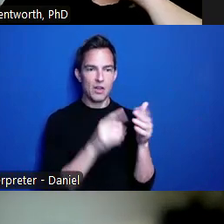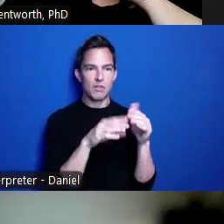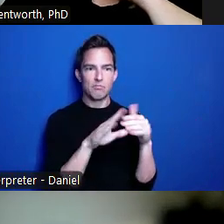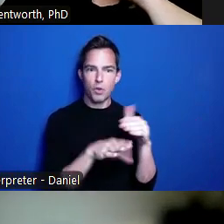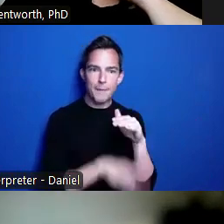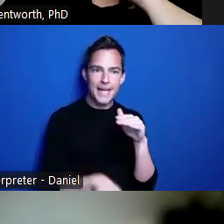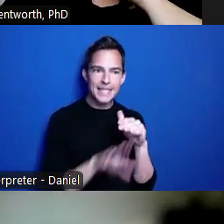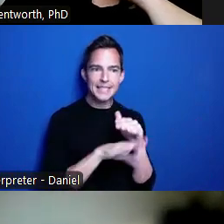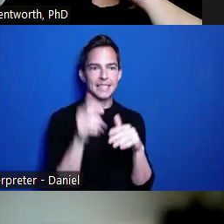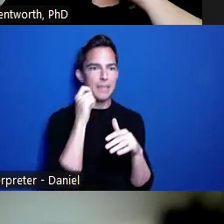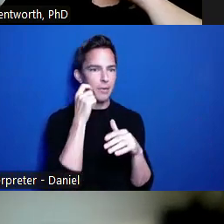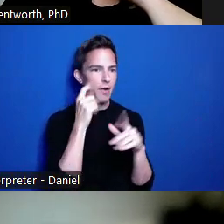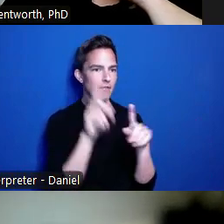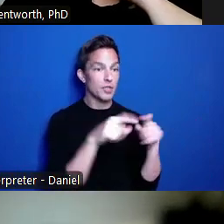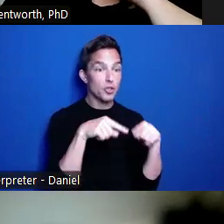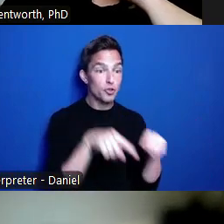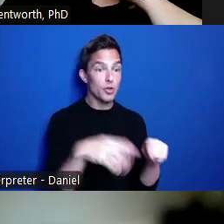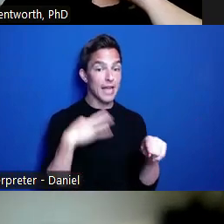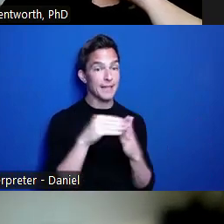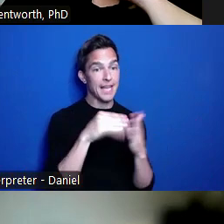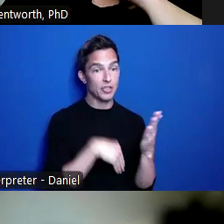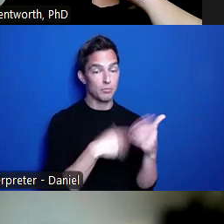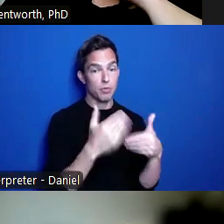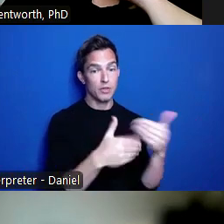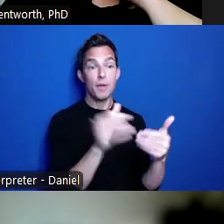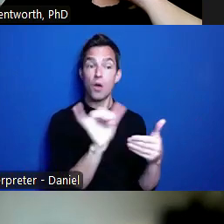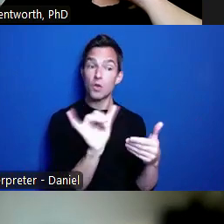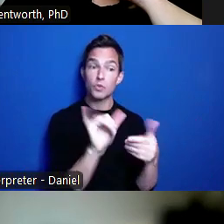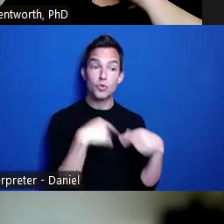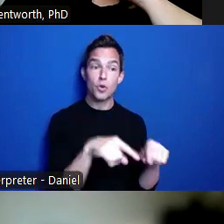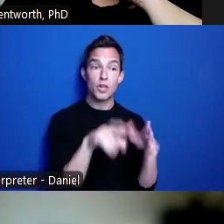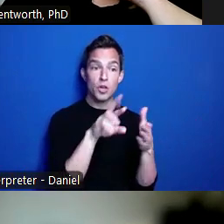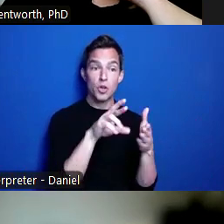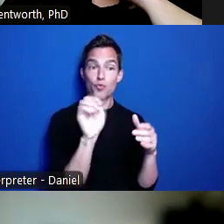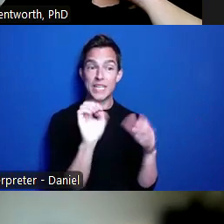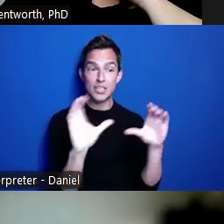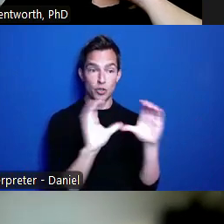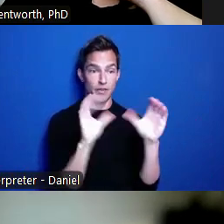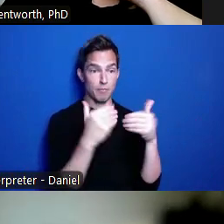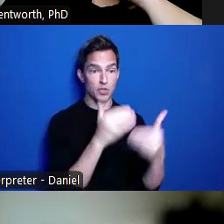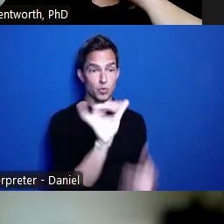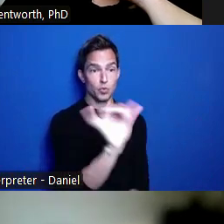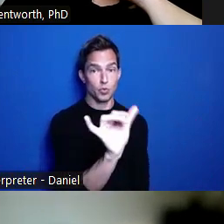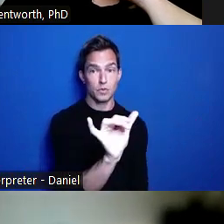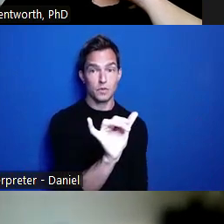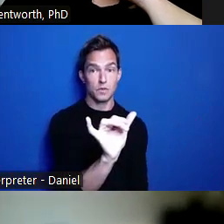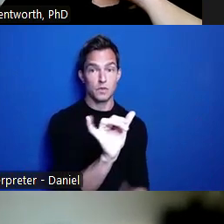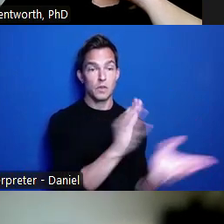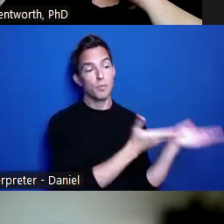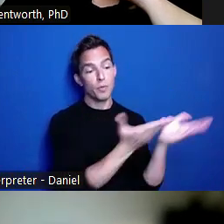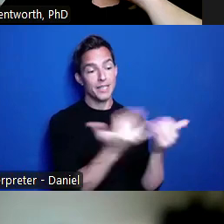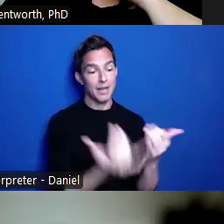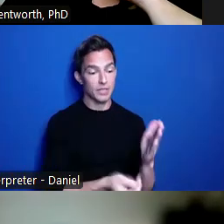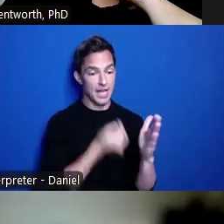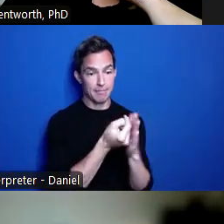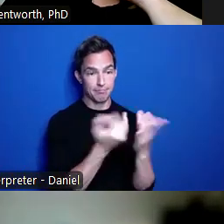demographic questions during the application process, but then also as well as during the recertification process. So now bringing it to present day, what I